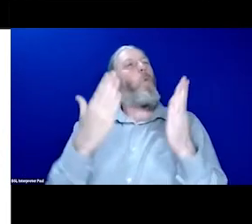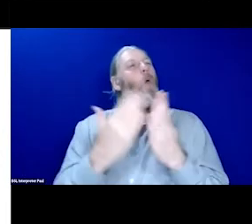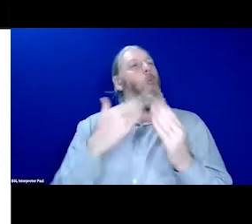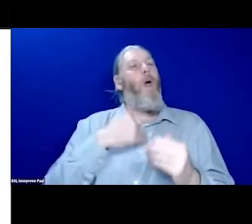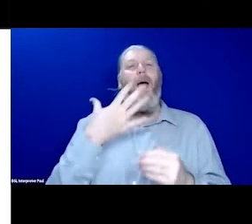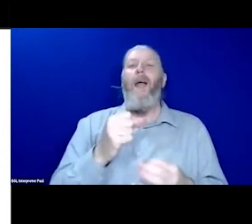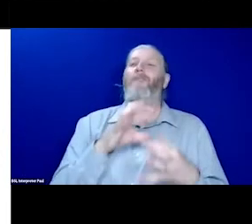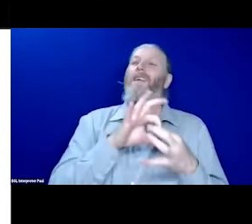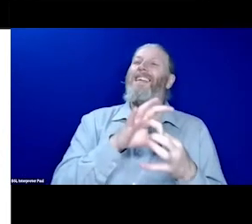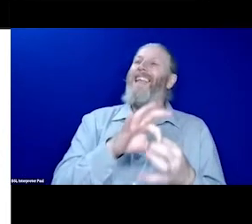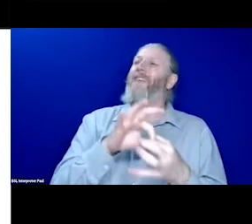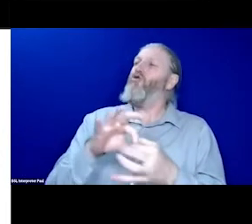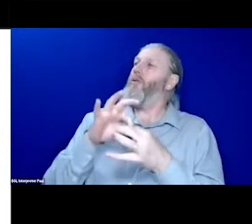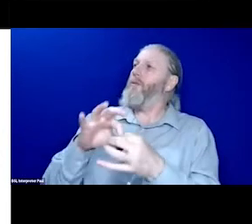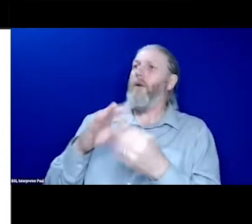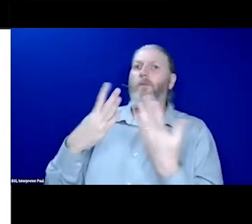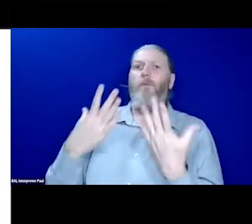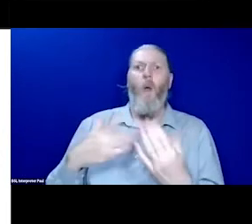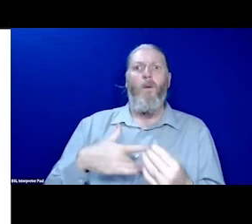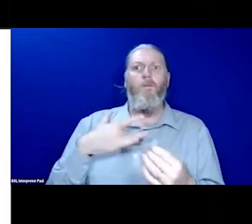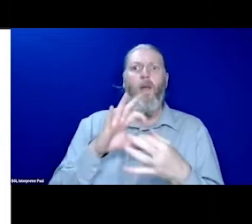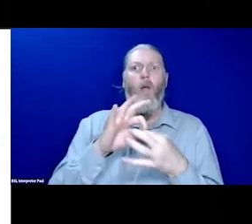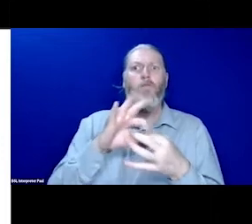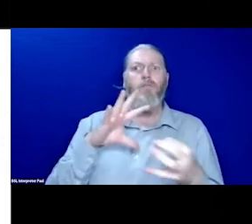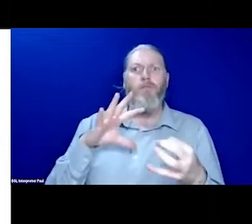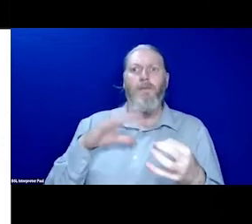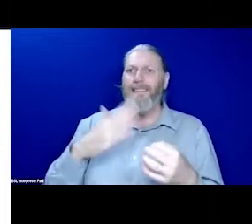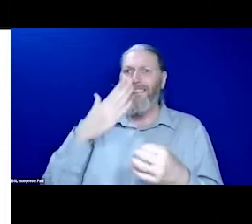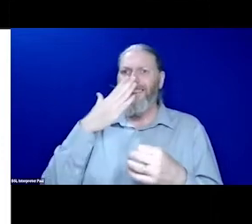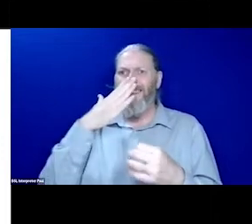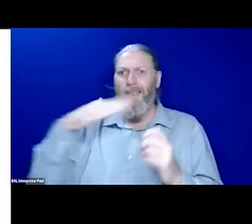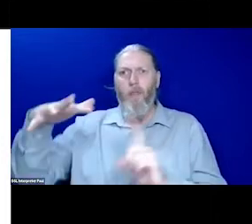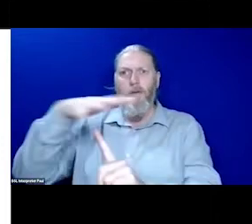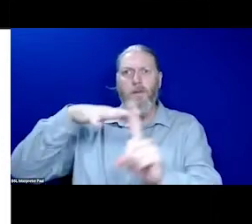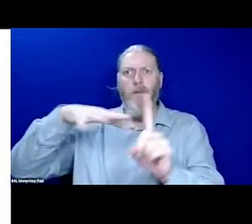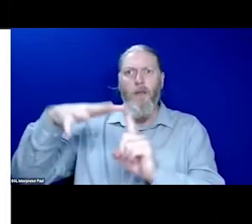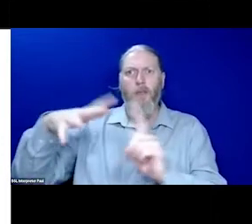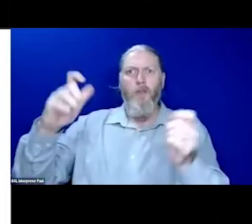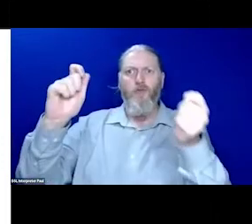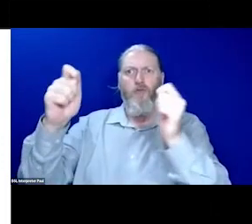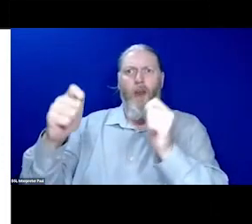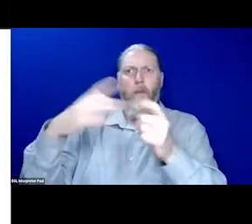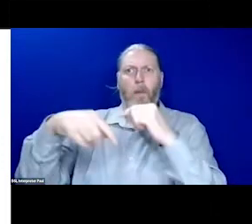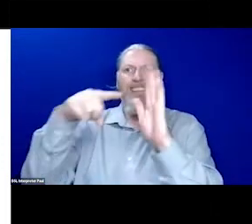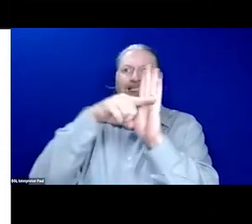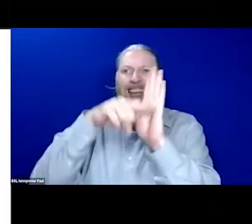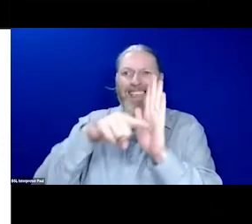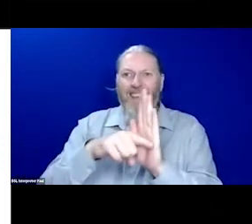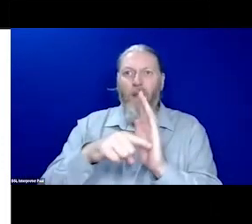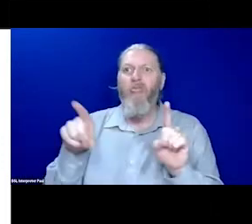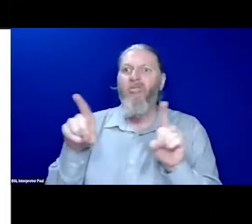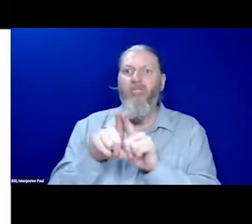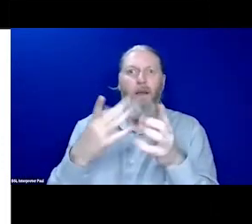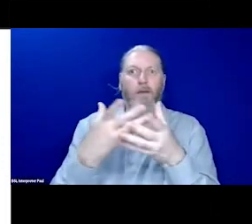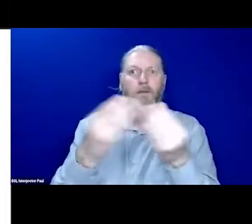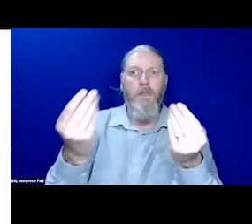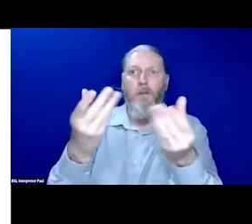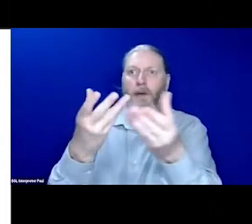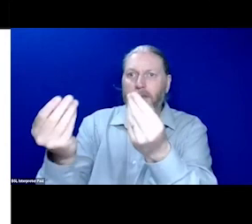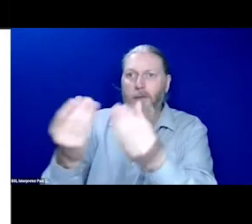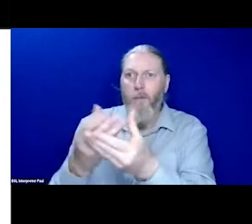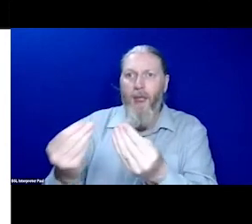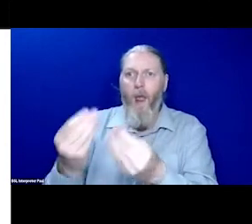seeing the landscapes around you change in profoundly negative ways, and grieving for the losses that we're seeing.